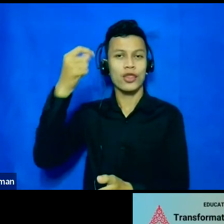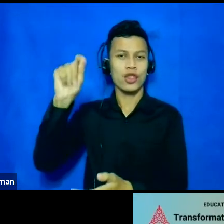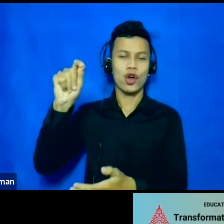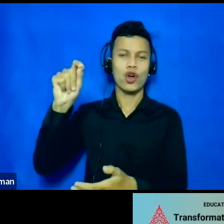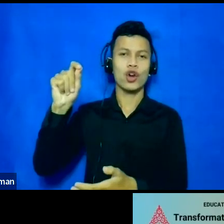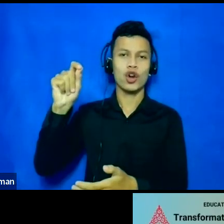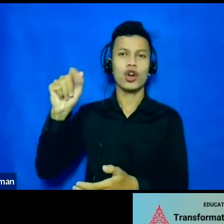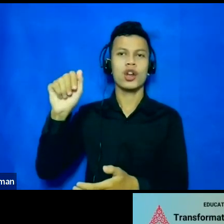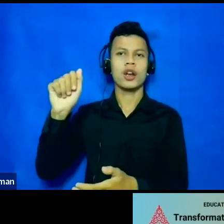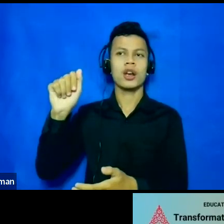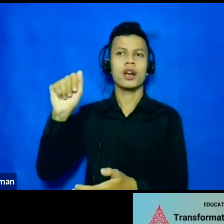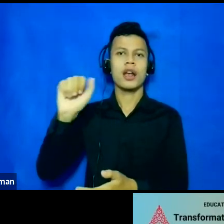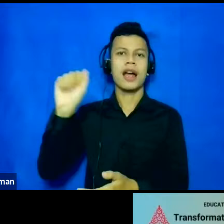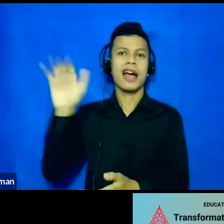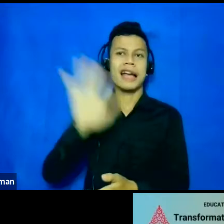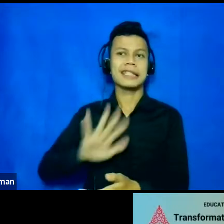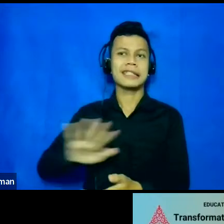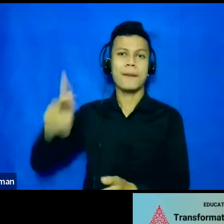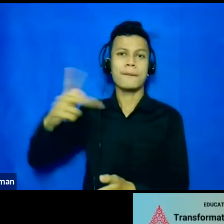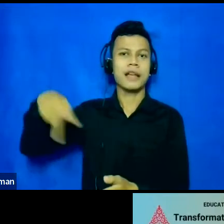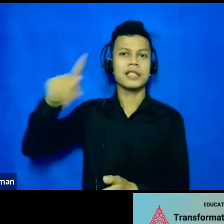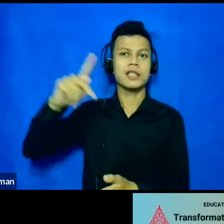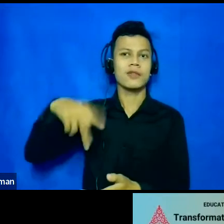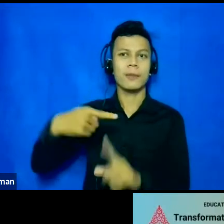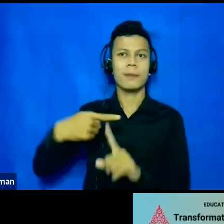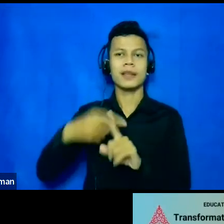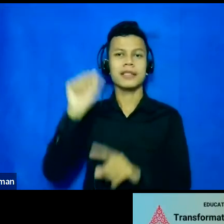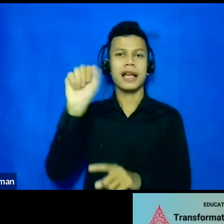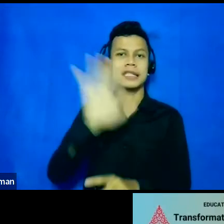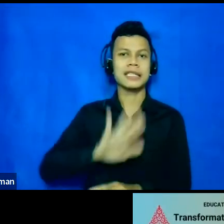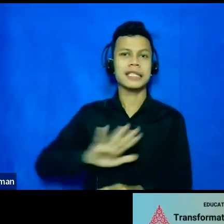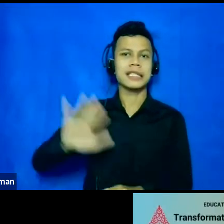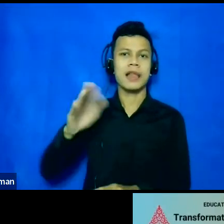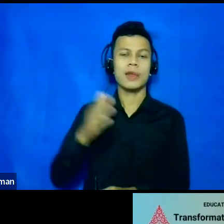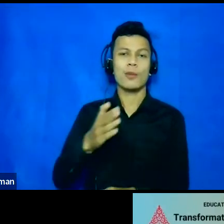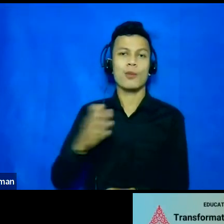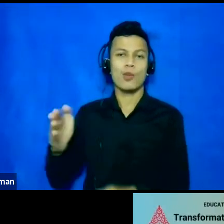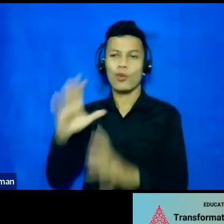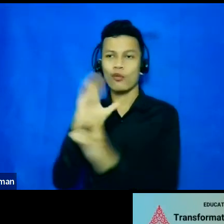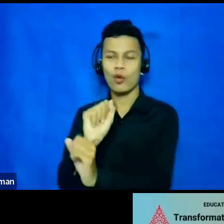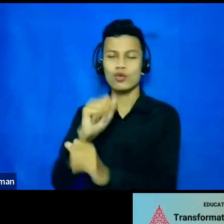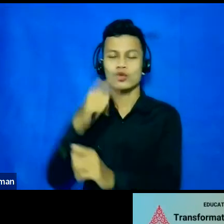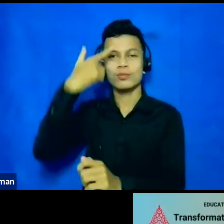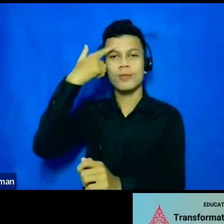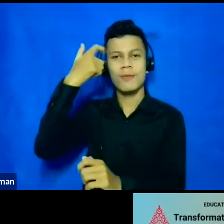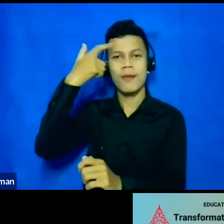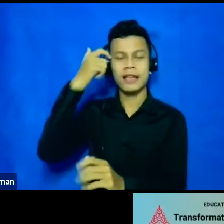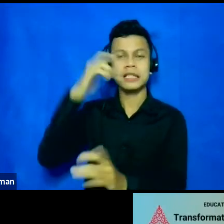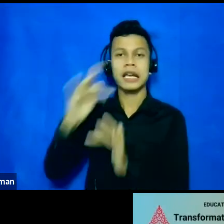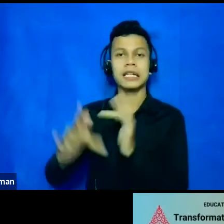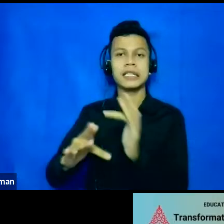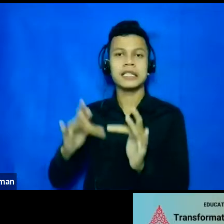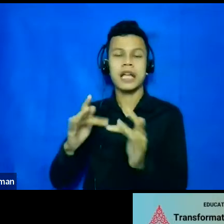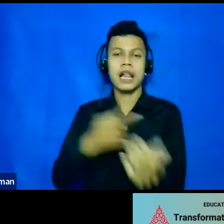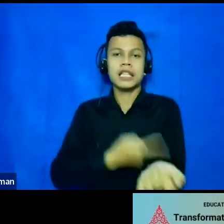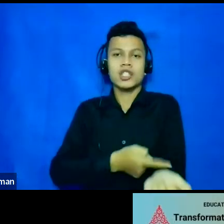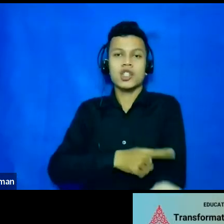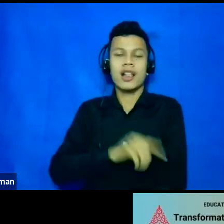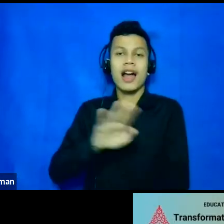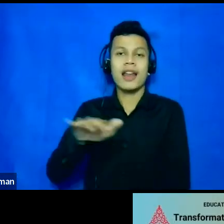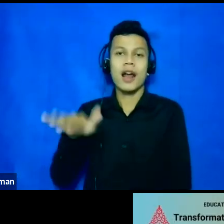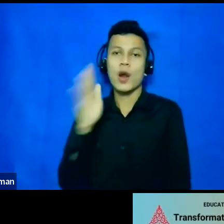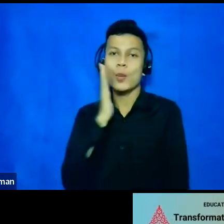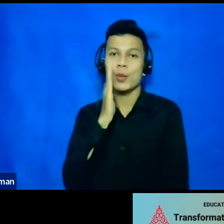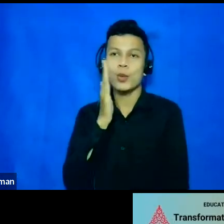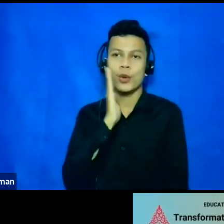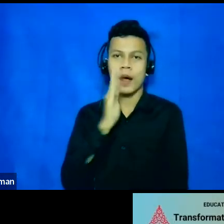digital learning, adolescent skills and secondary education, gender and education. Rachel has worked at UNICEF